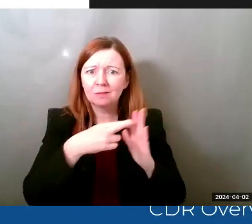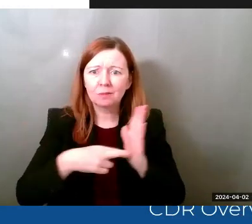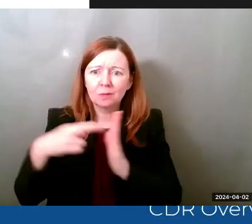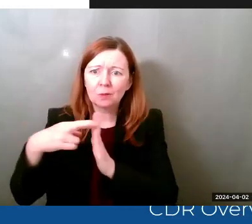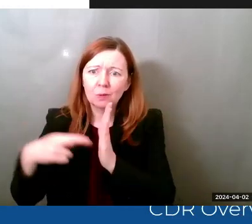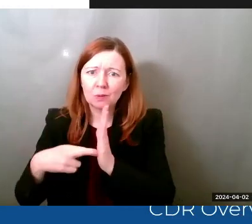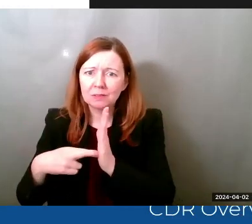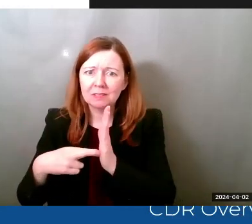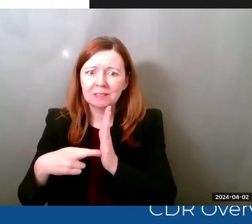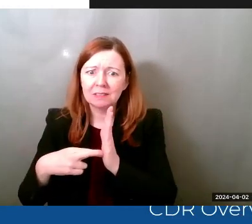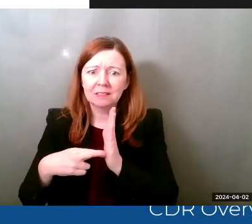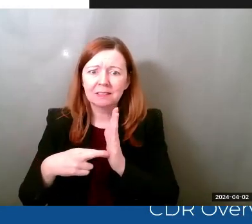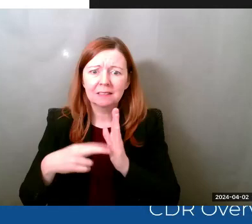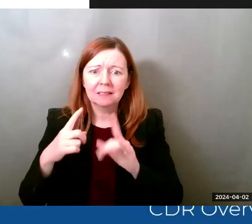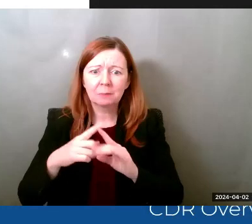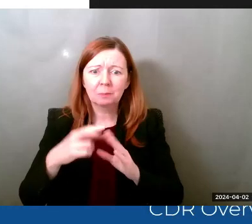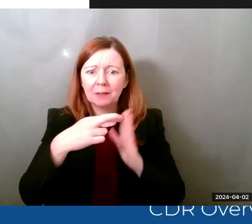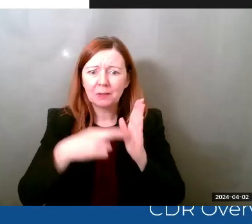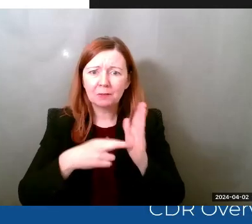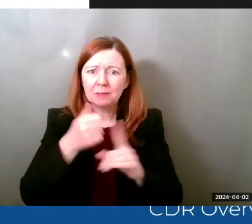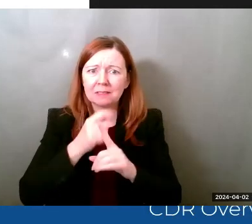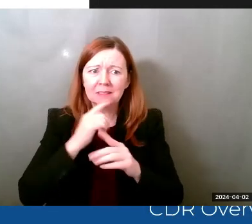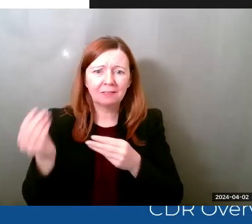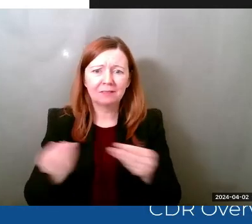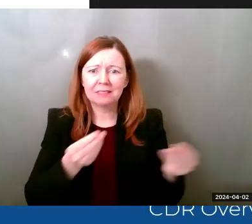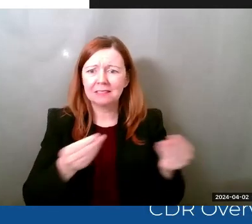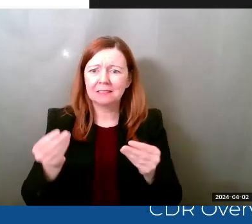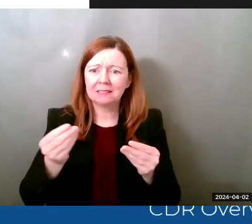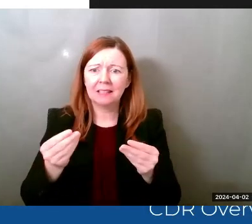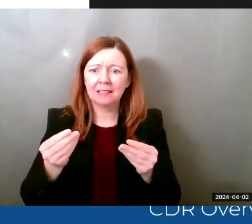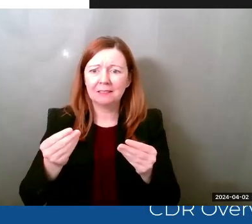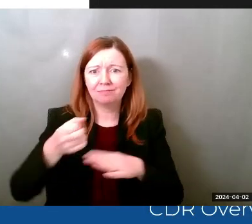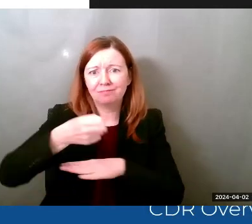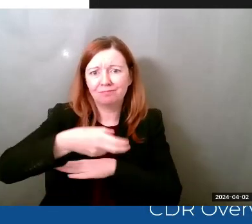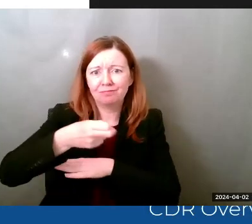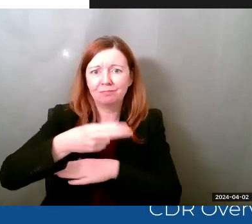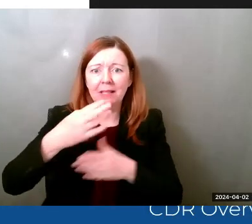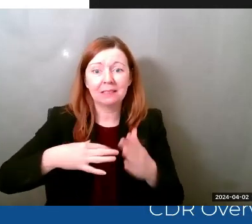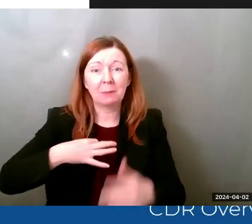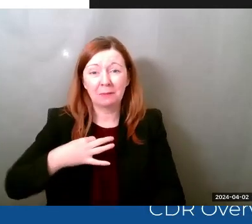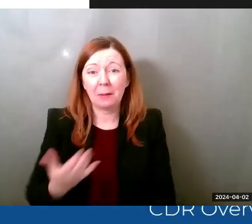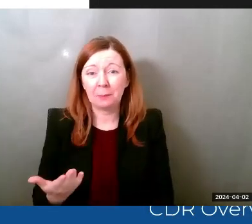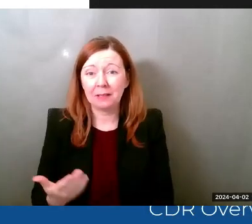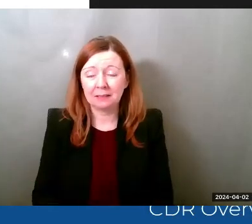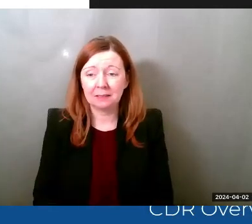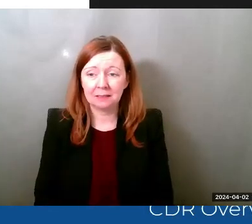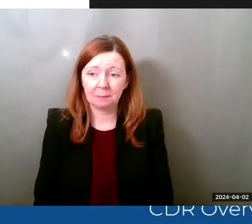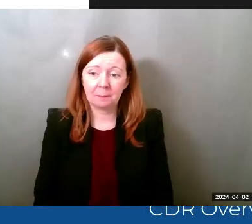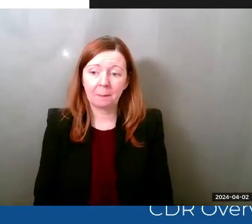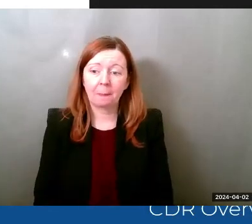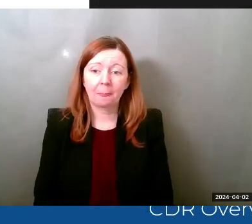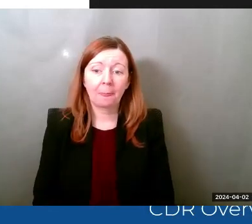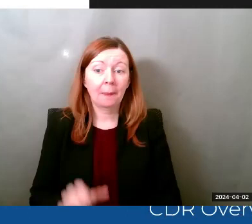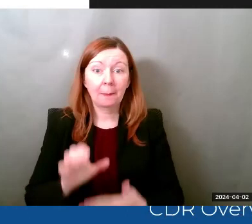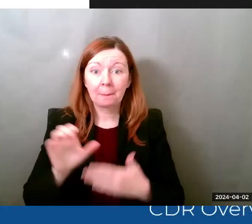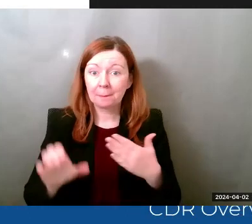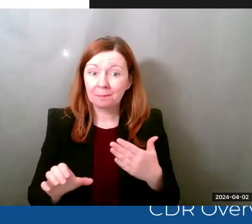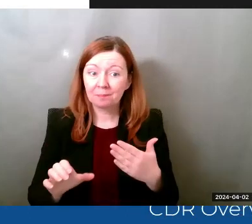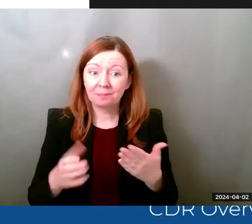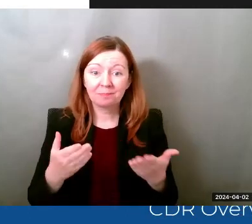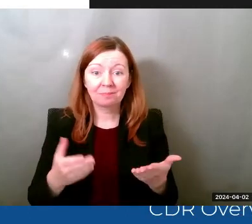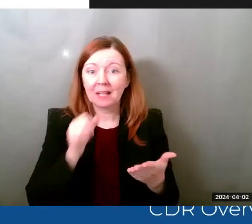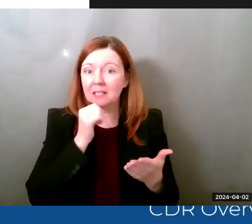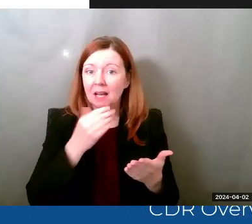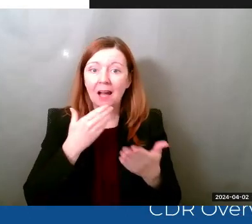that also facilitate gaming by at least some of the applicants. In conclusion, this is not a good place